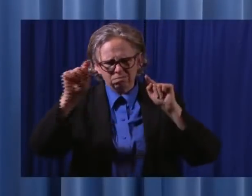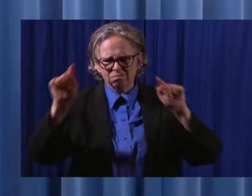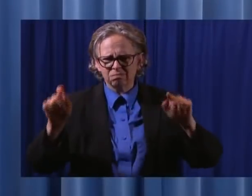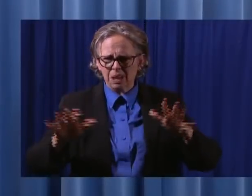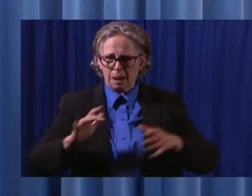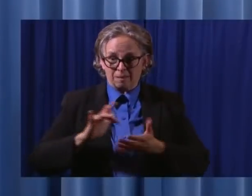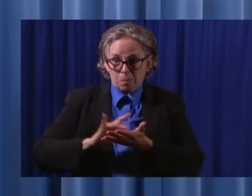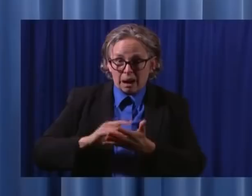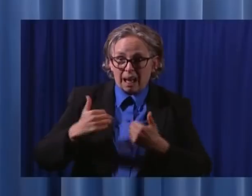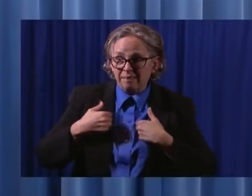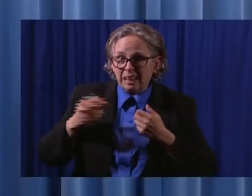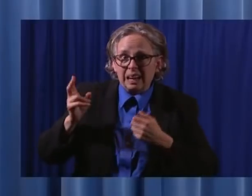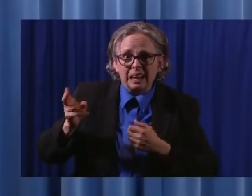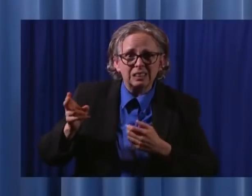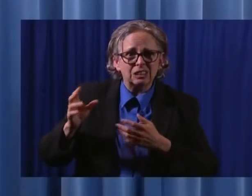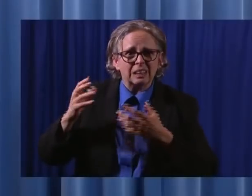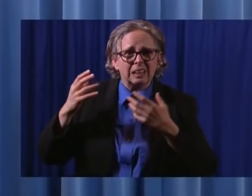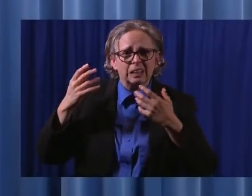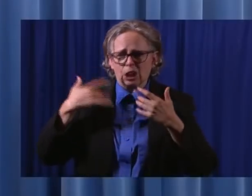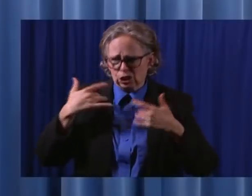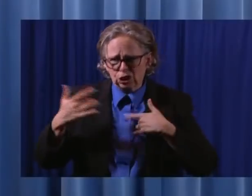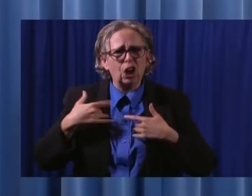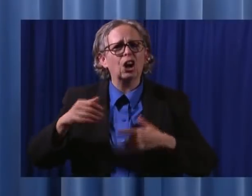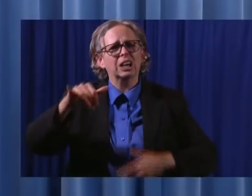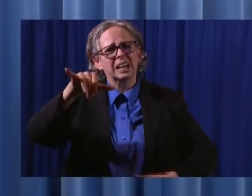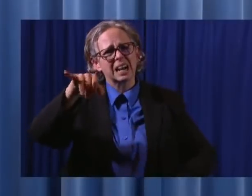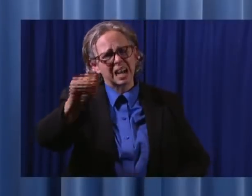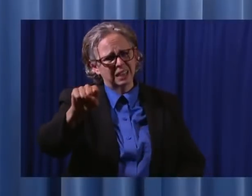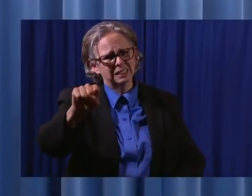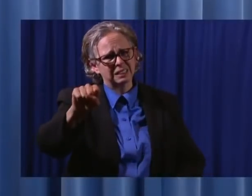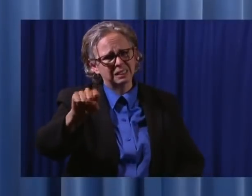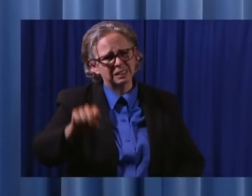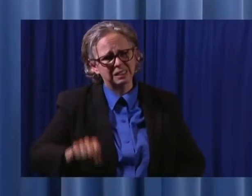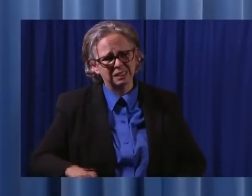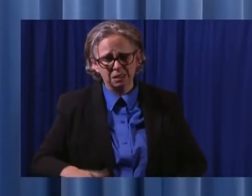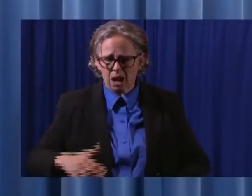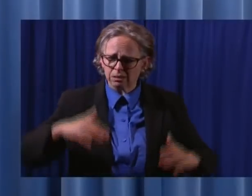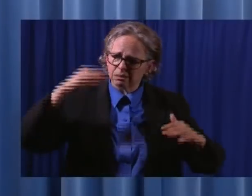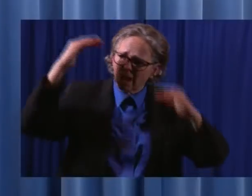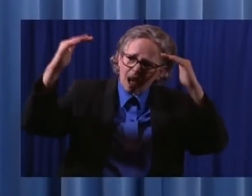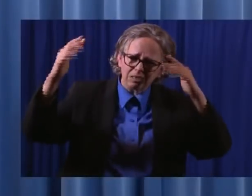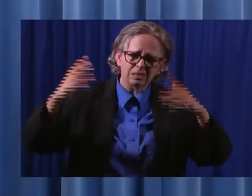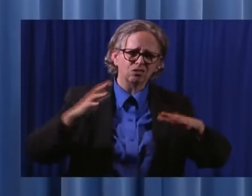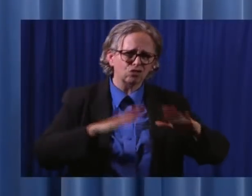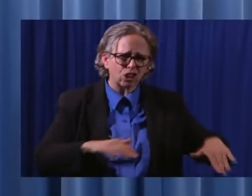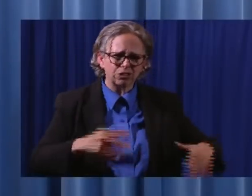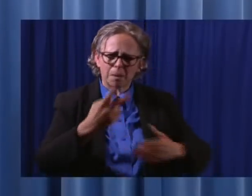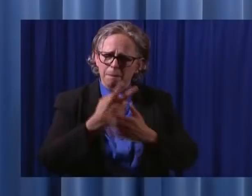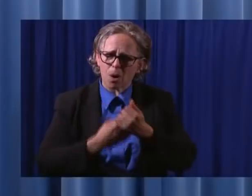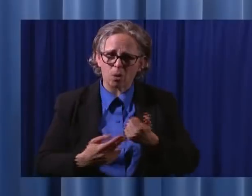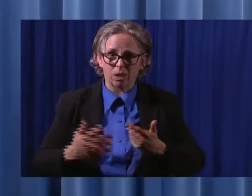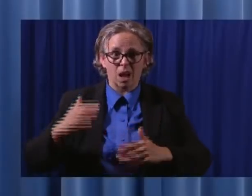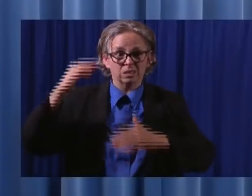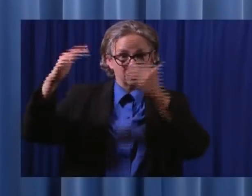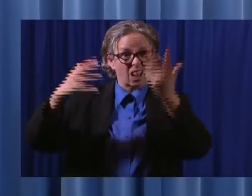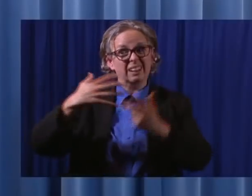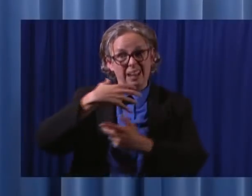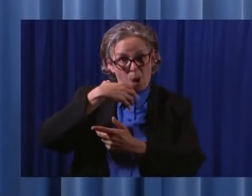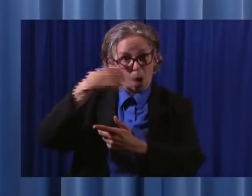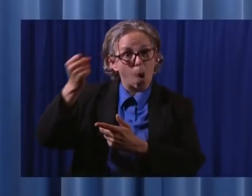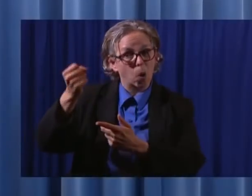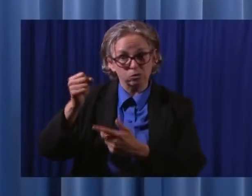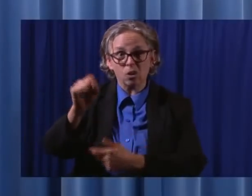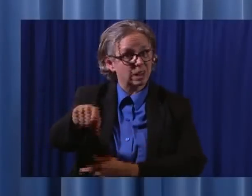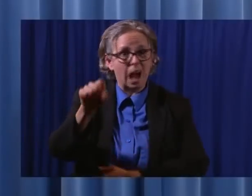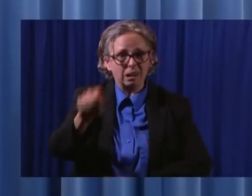I would worry about an adult. The older adult gets, the more